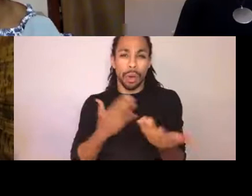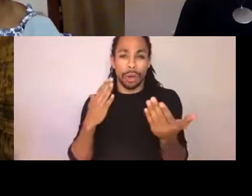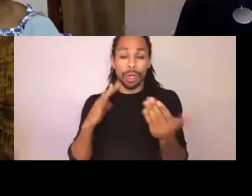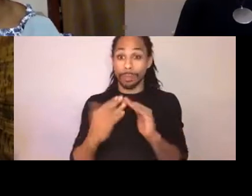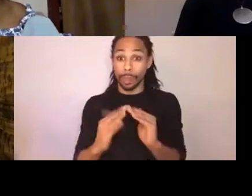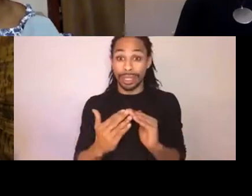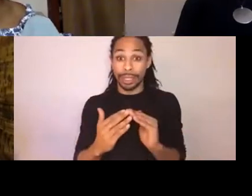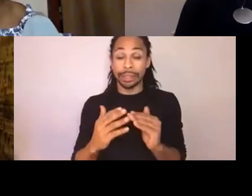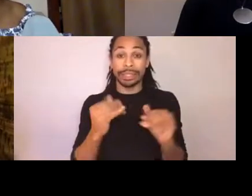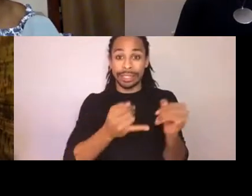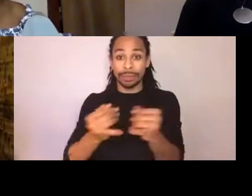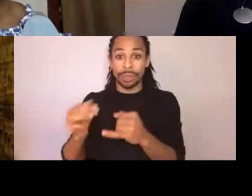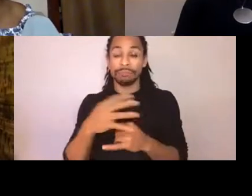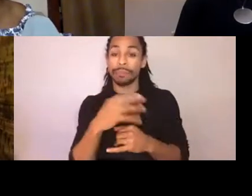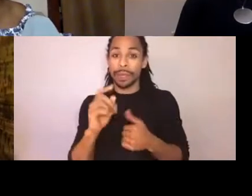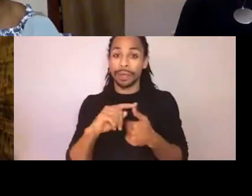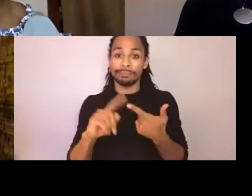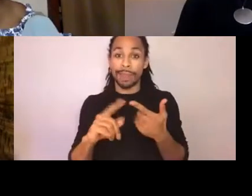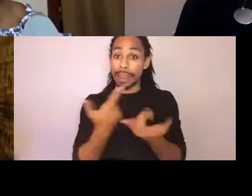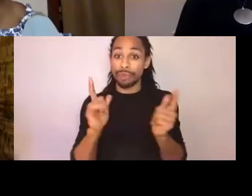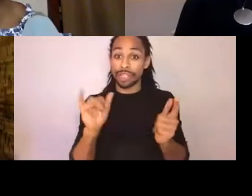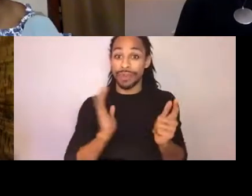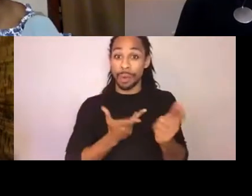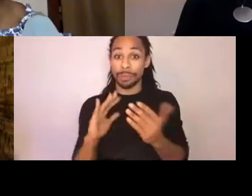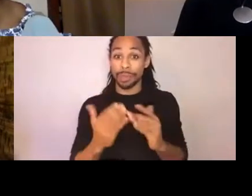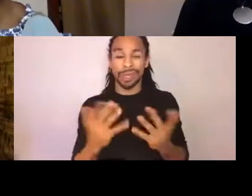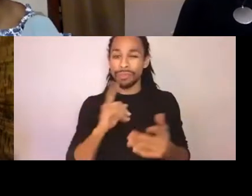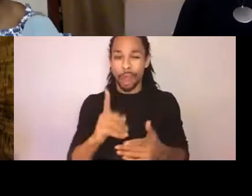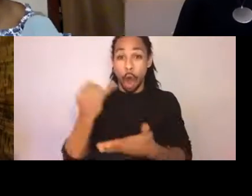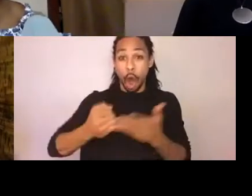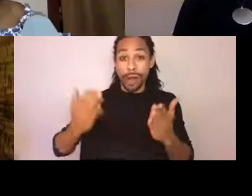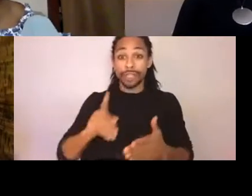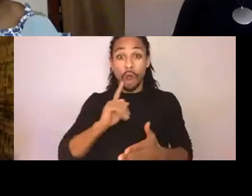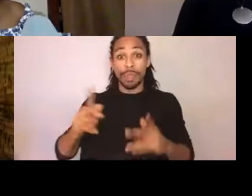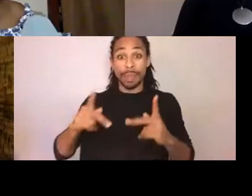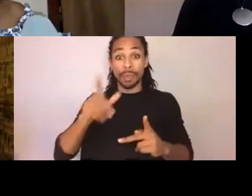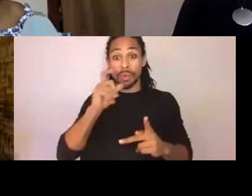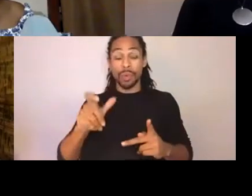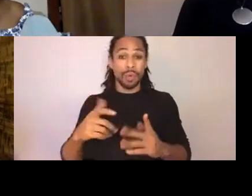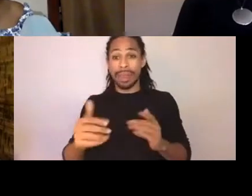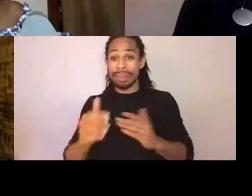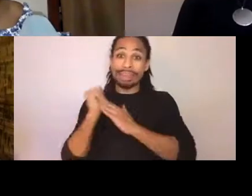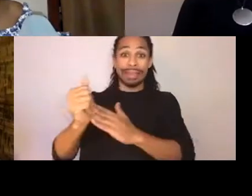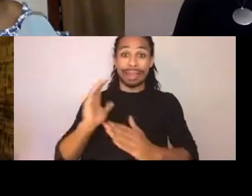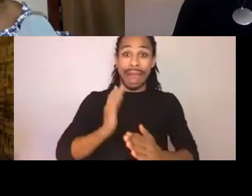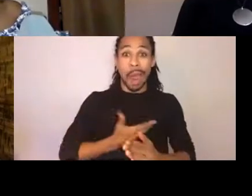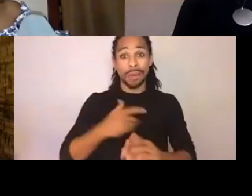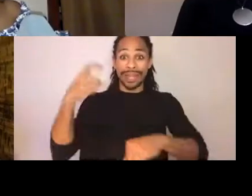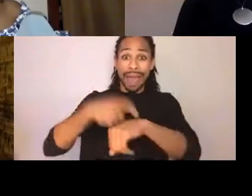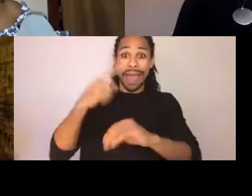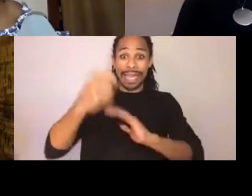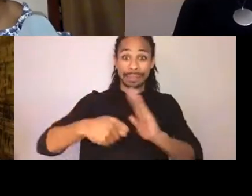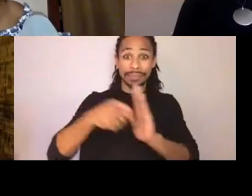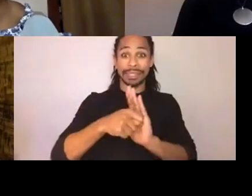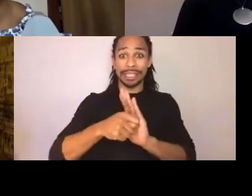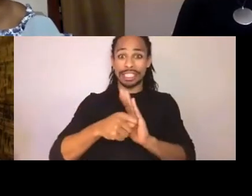communities. You know, artists are the emissaries of our times, right? And so when we think about, for